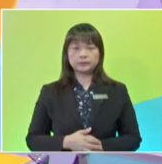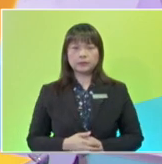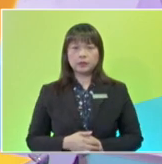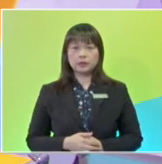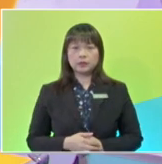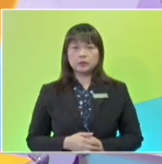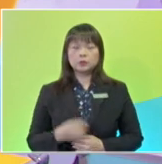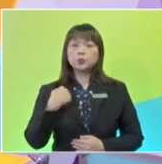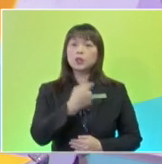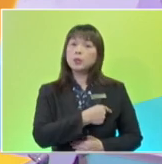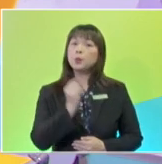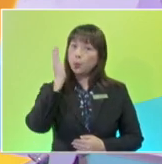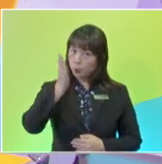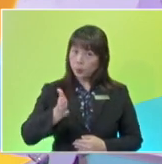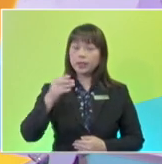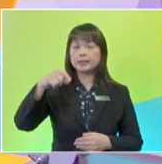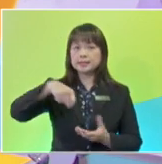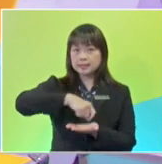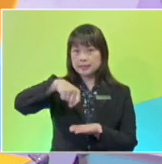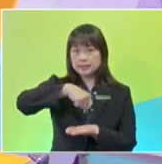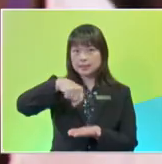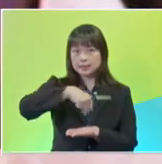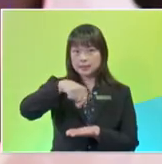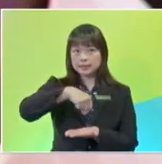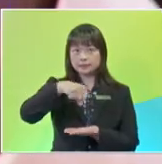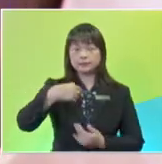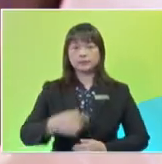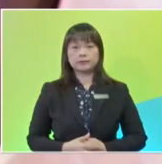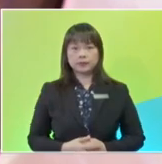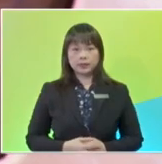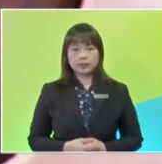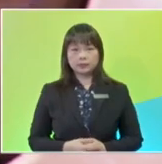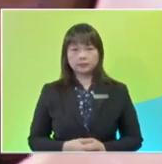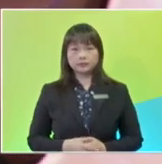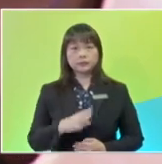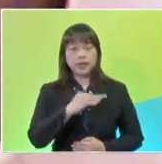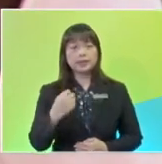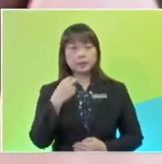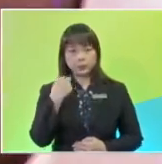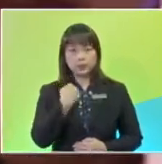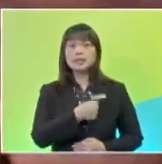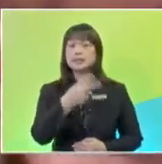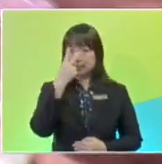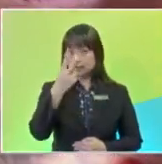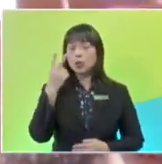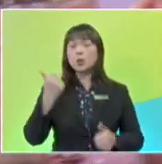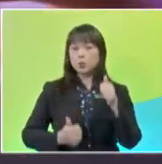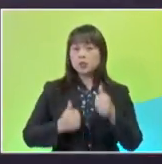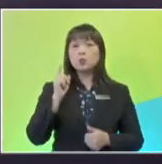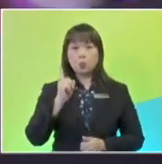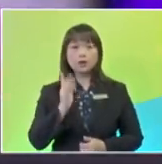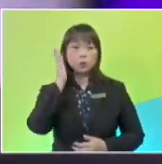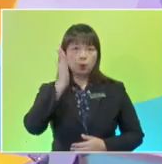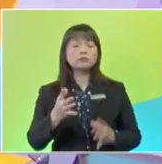stir. One of it, we're going to stir it, and the other one, we're not going to stir it. Understood. To see which one will dissolve faster. Okay, so I've poured